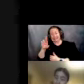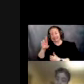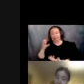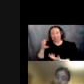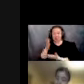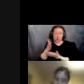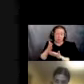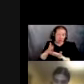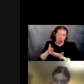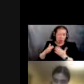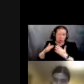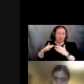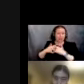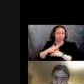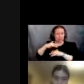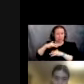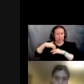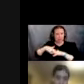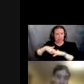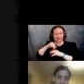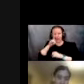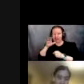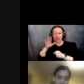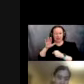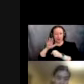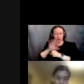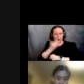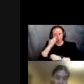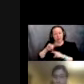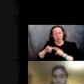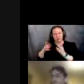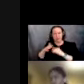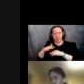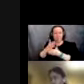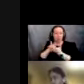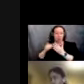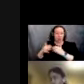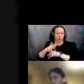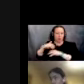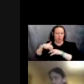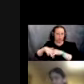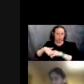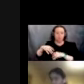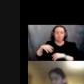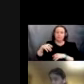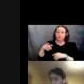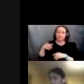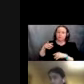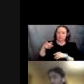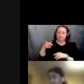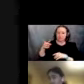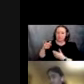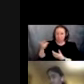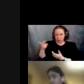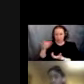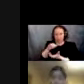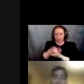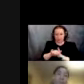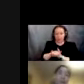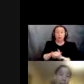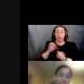some conclusive evidence yet, but the two of them got married. There were no anti-miscegenation laws in California yet, so they could get